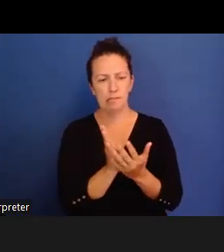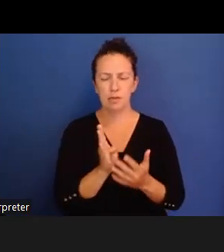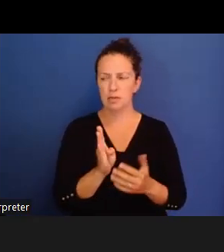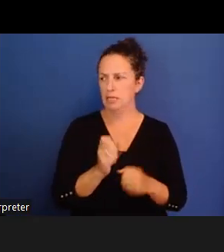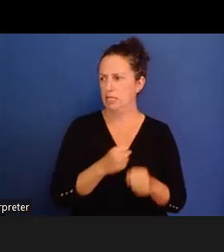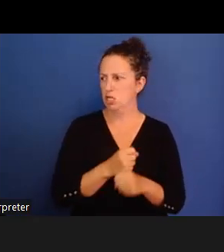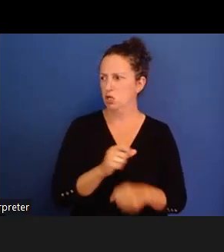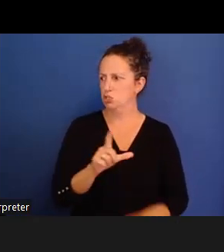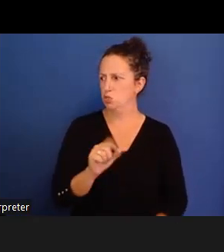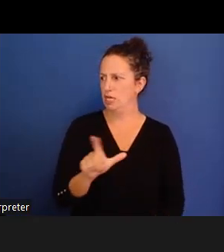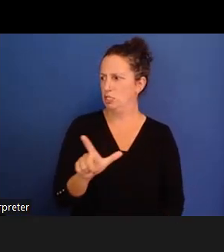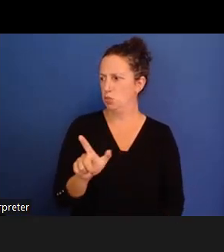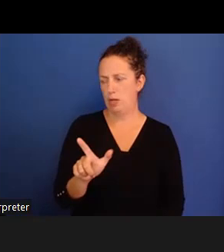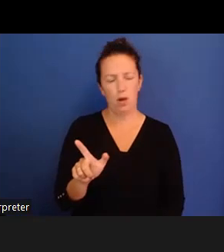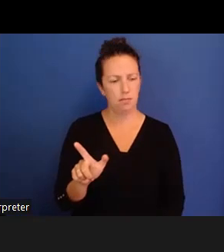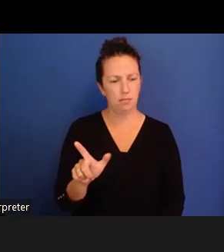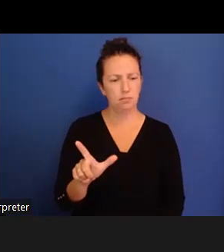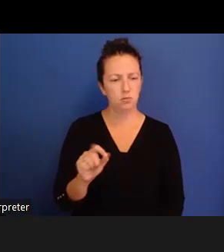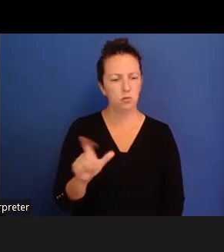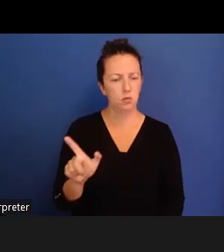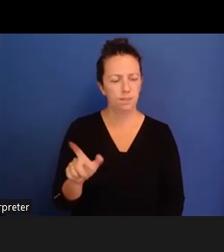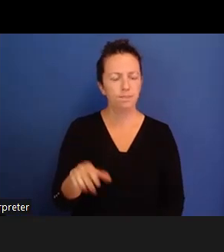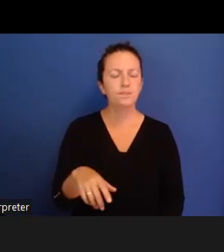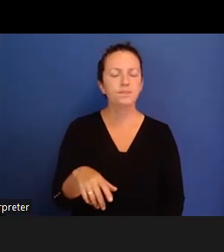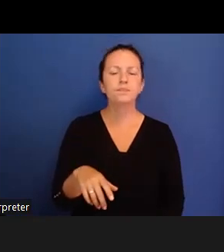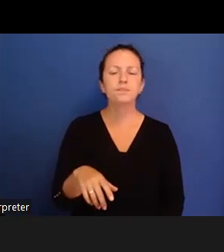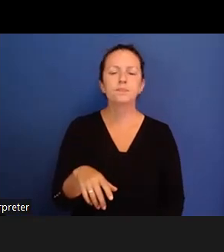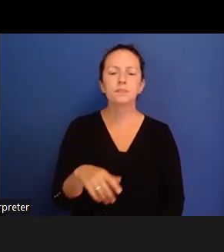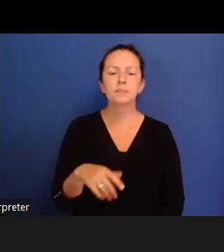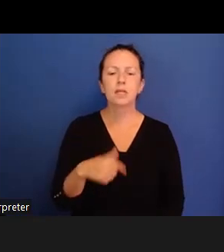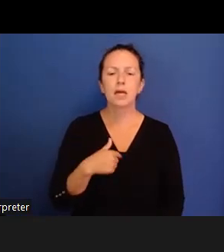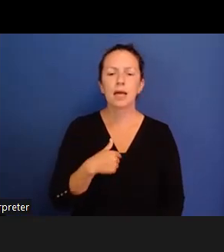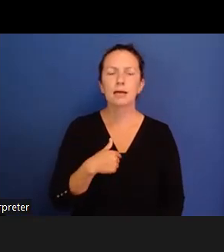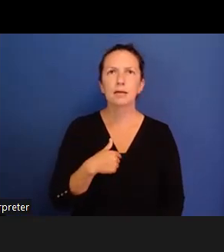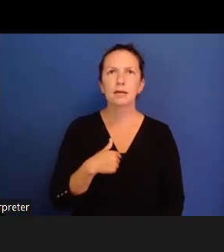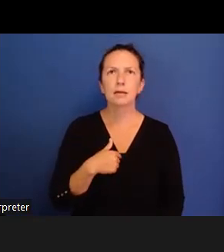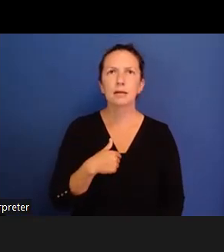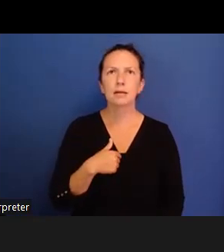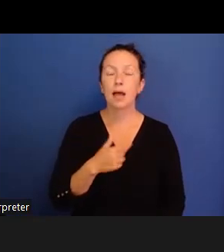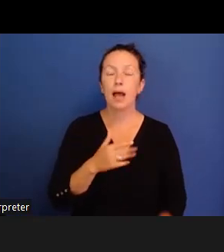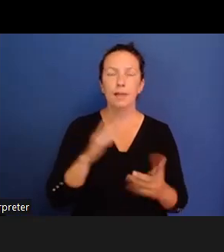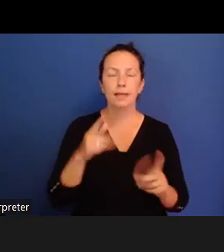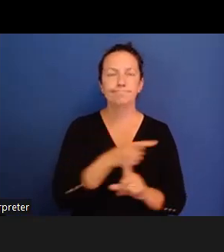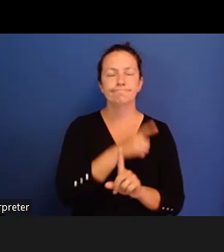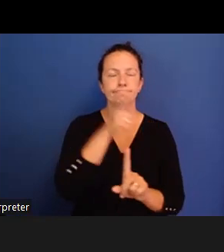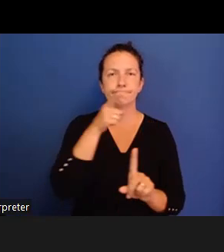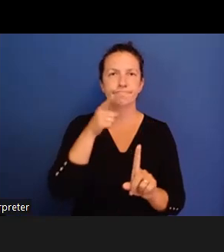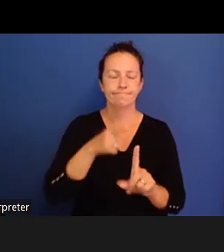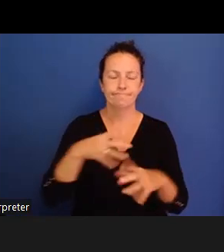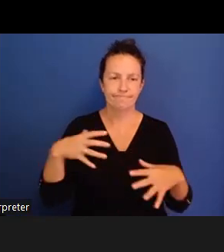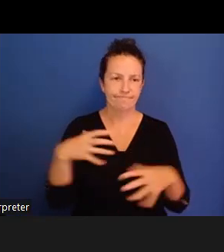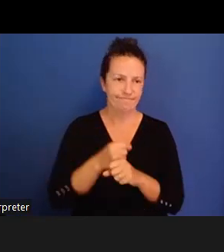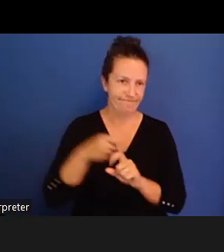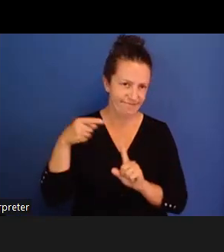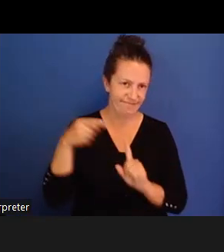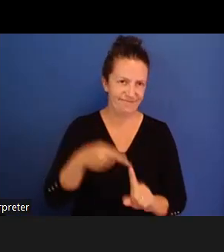2021, I think it was. Um, I long story short, as I can't, take up the time, I